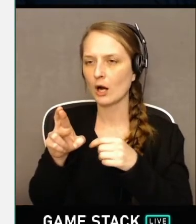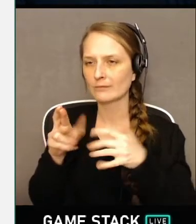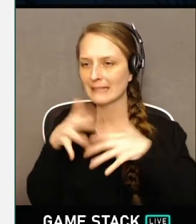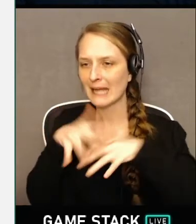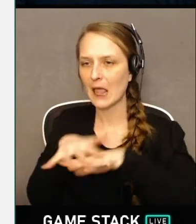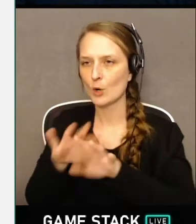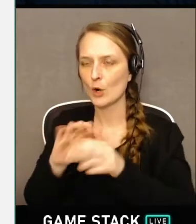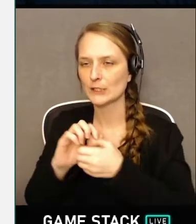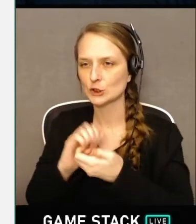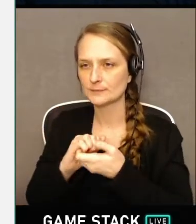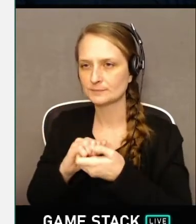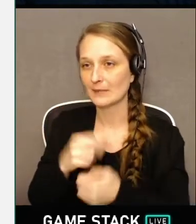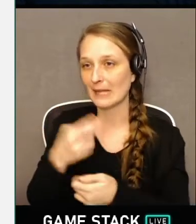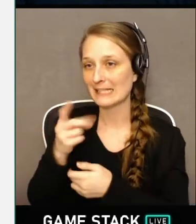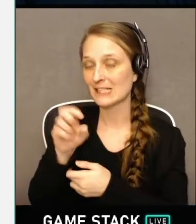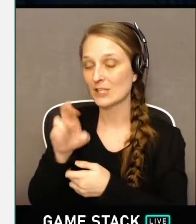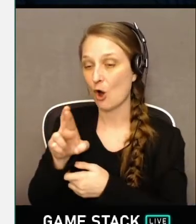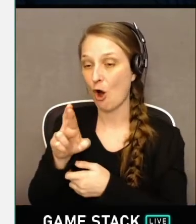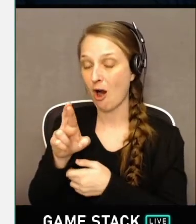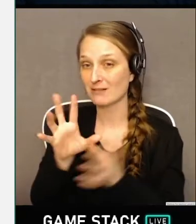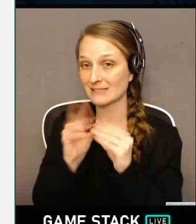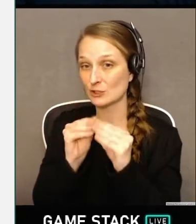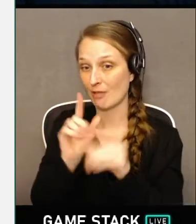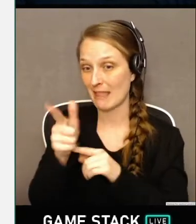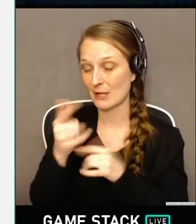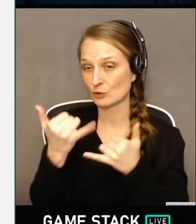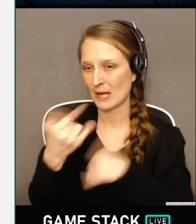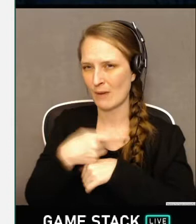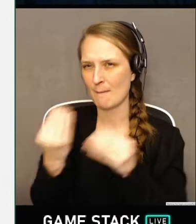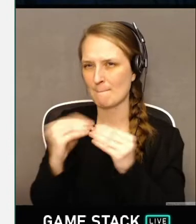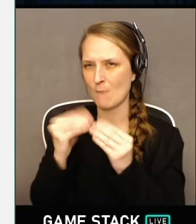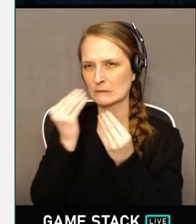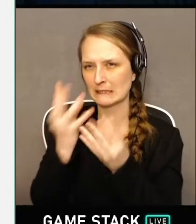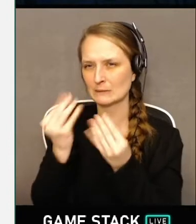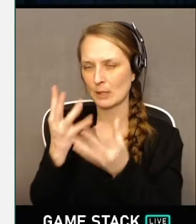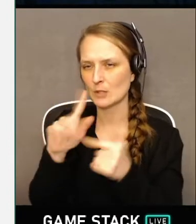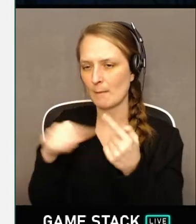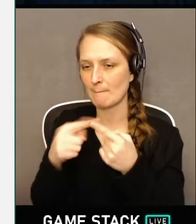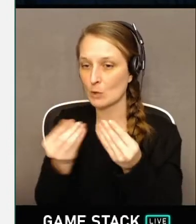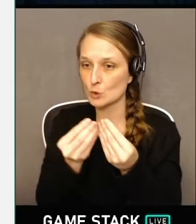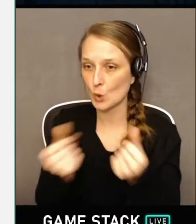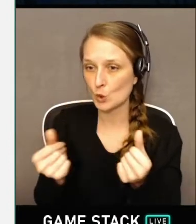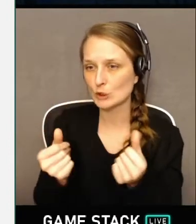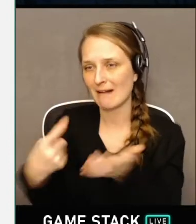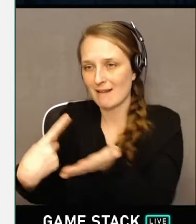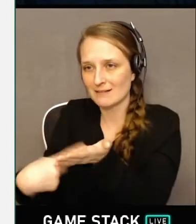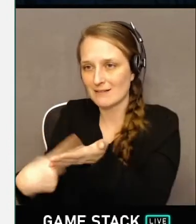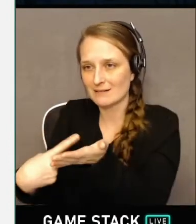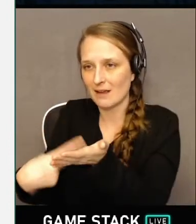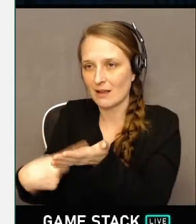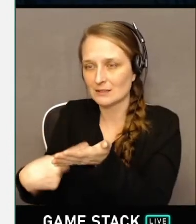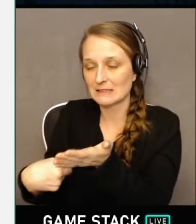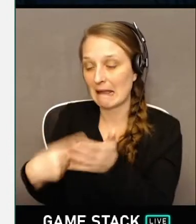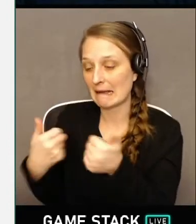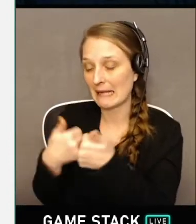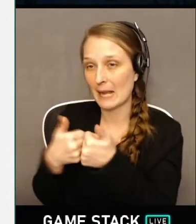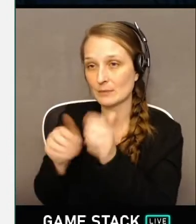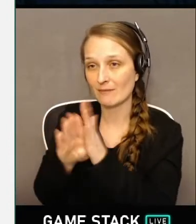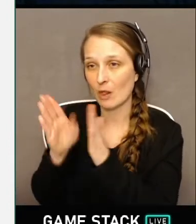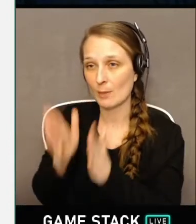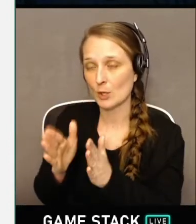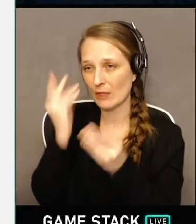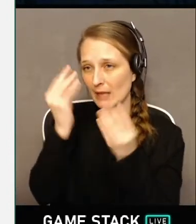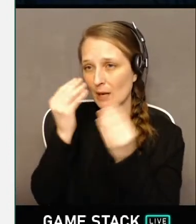the HDR session later today, we will share more details on our solutions and also discuss how game developers should think about